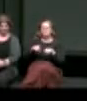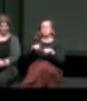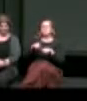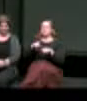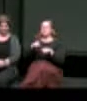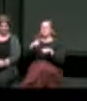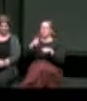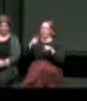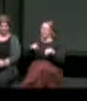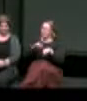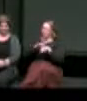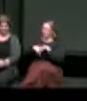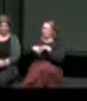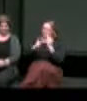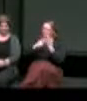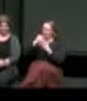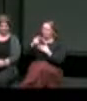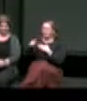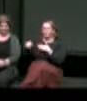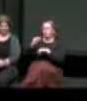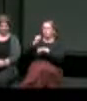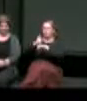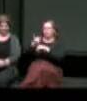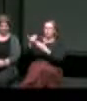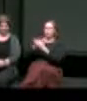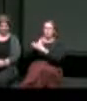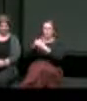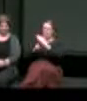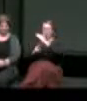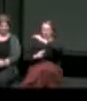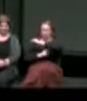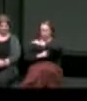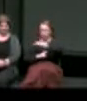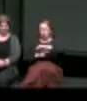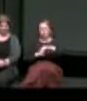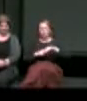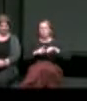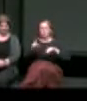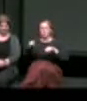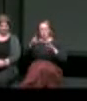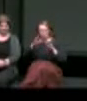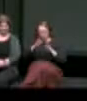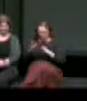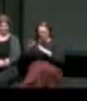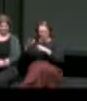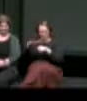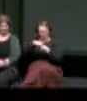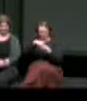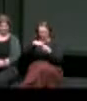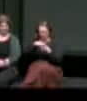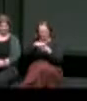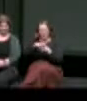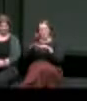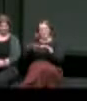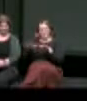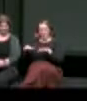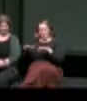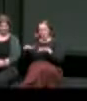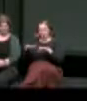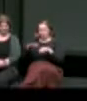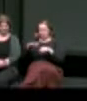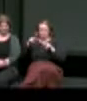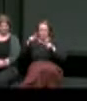project. When they were putting in the new bridge, they were prepping the site for that. The vibration monitors did go